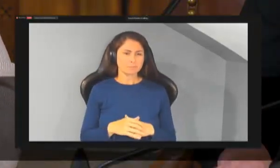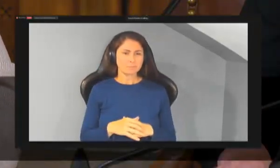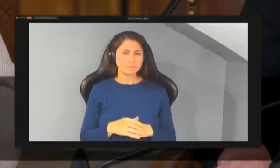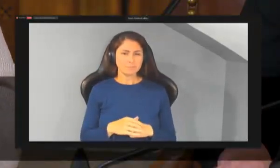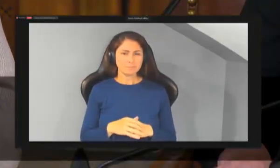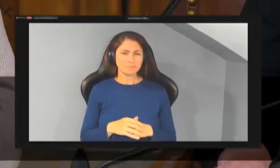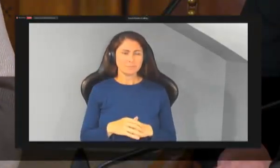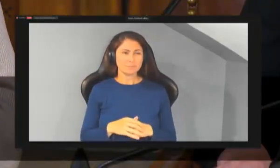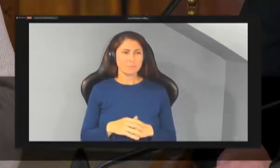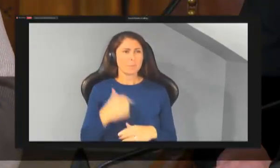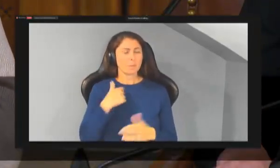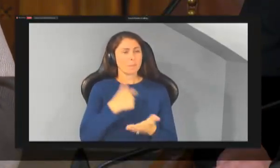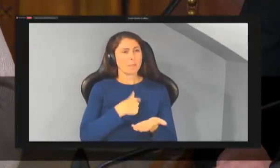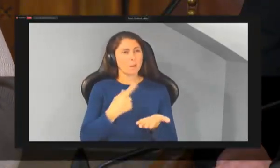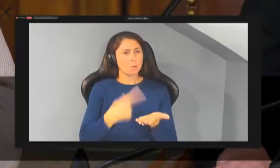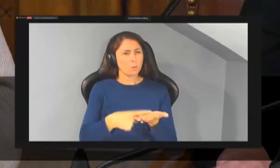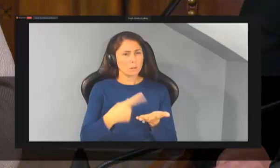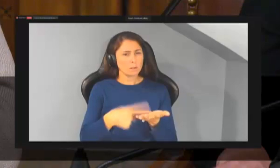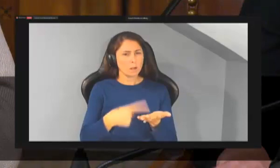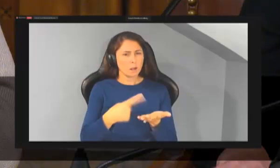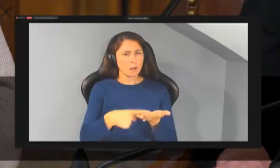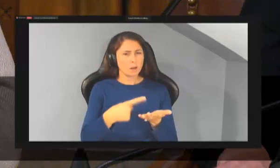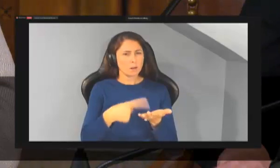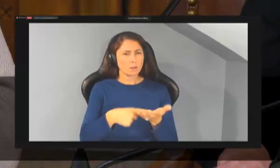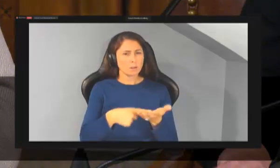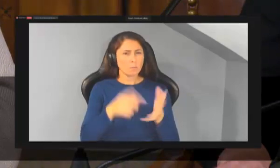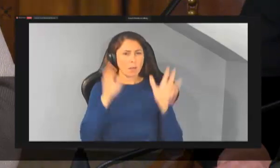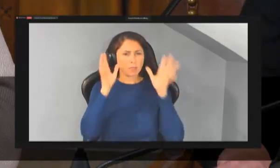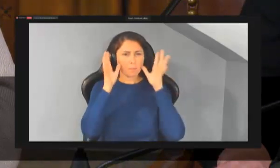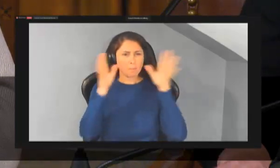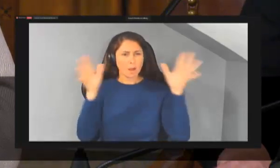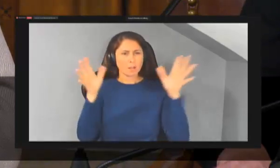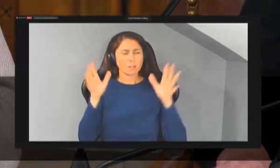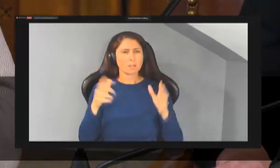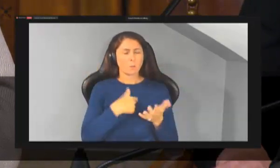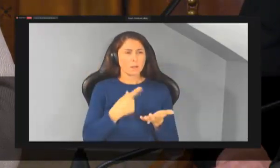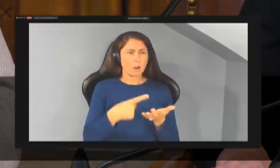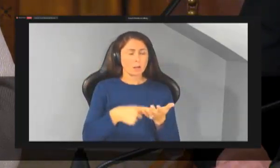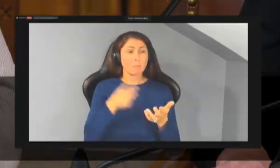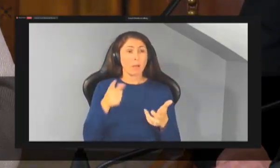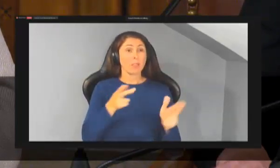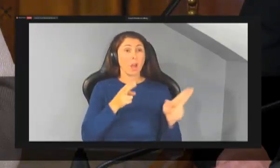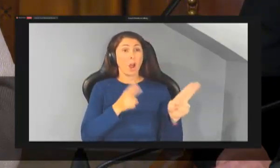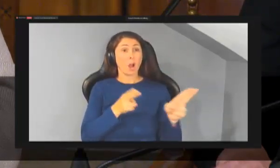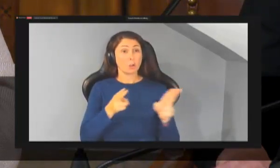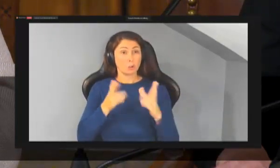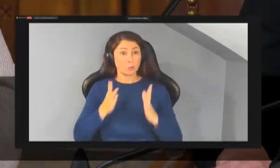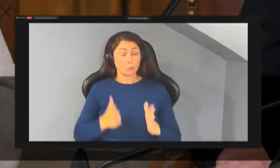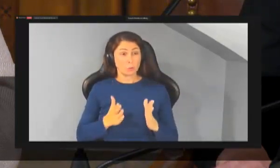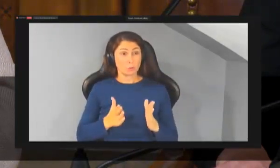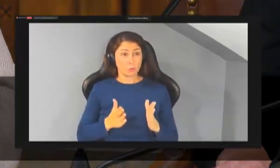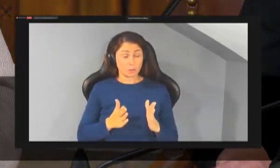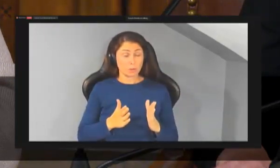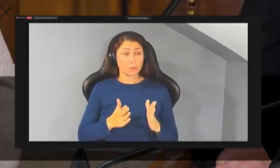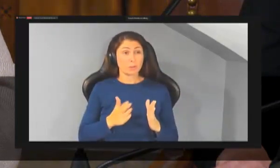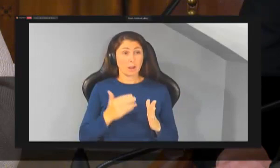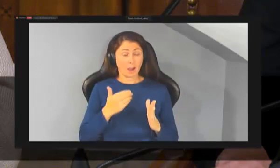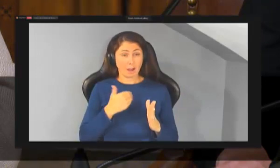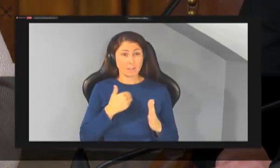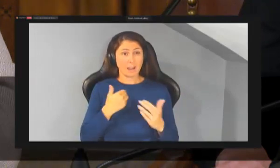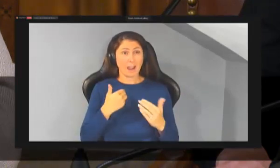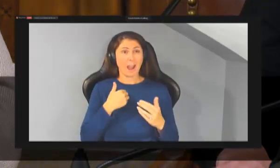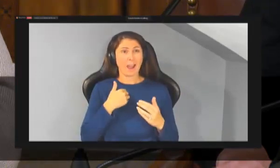We talked about the bucks. I think that the hunters do have to have Game Commission issued tags.